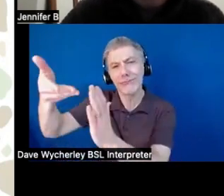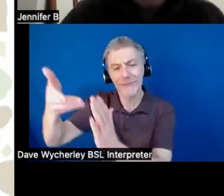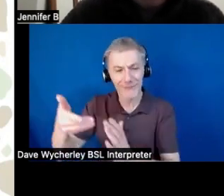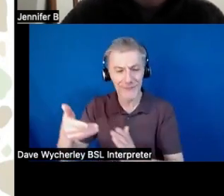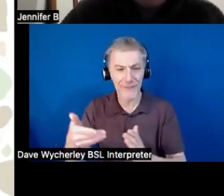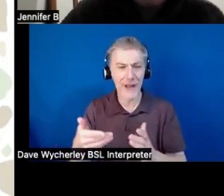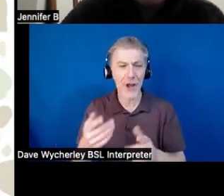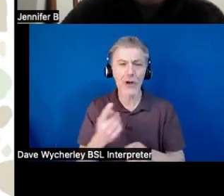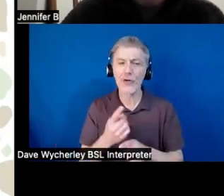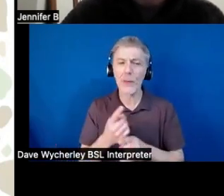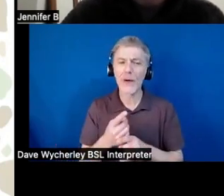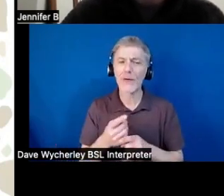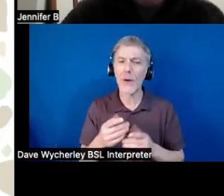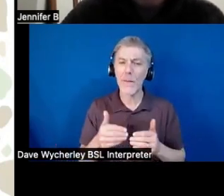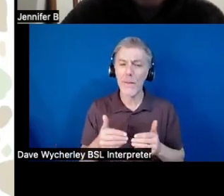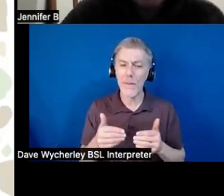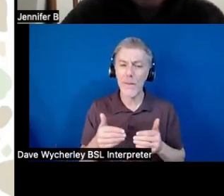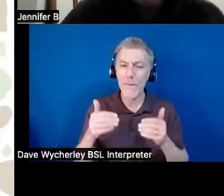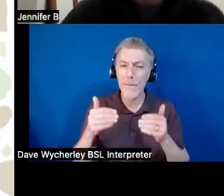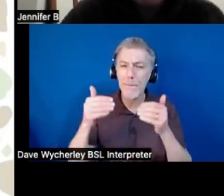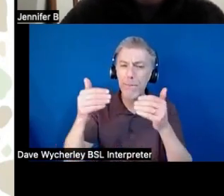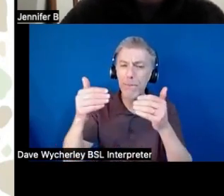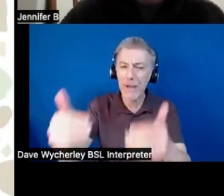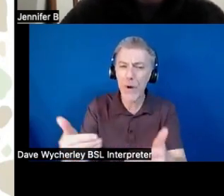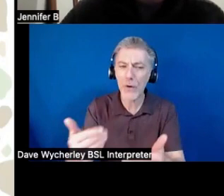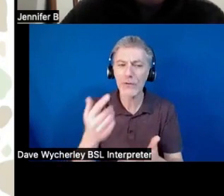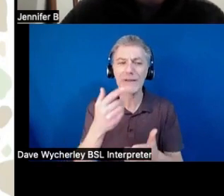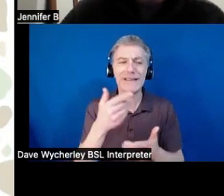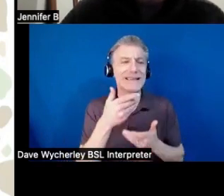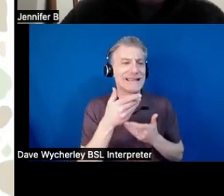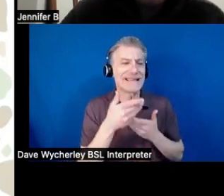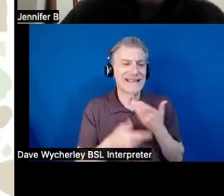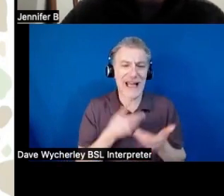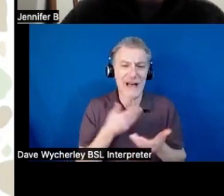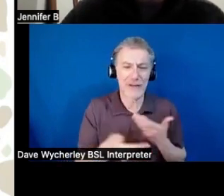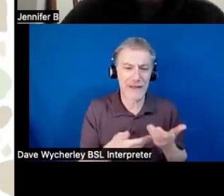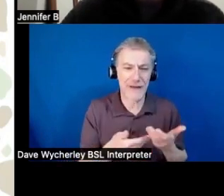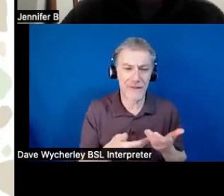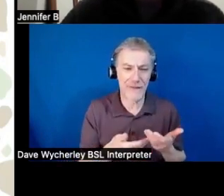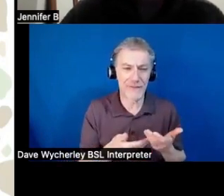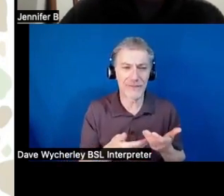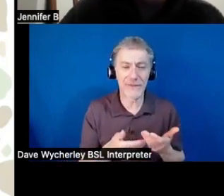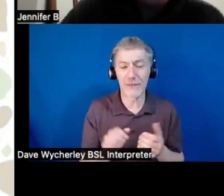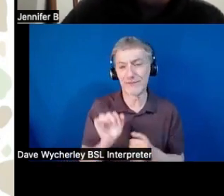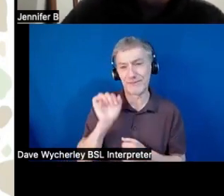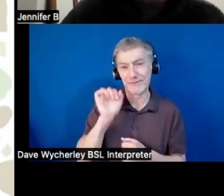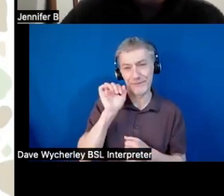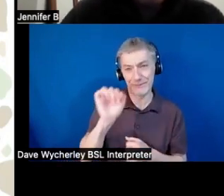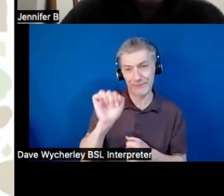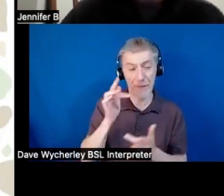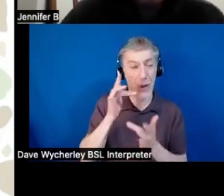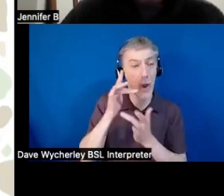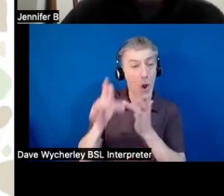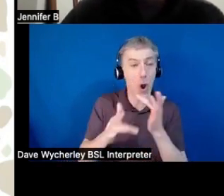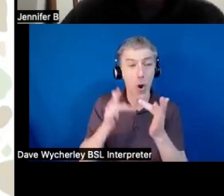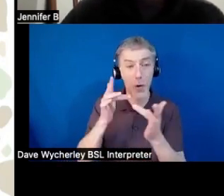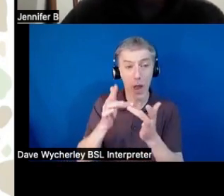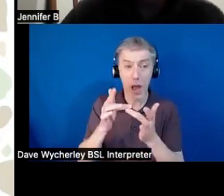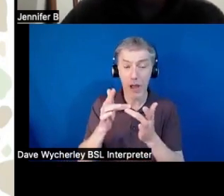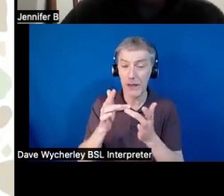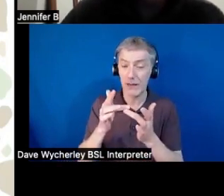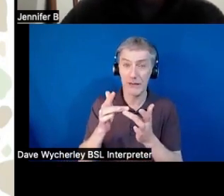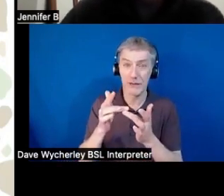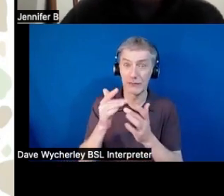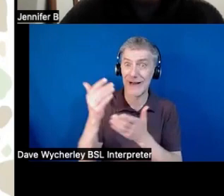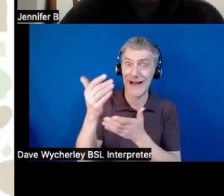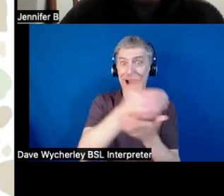quite an interesting idea in this project. So the online anthology is currently open for submissions. I'm not sure